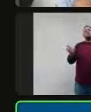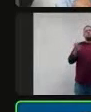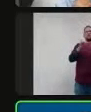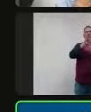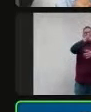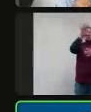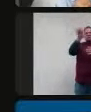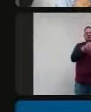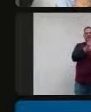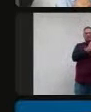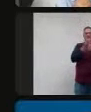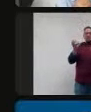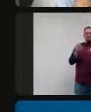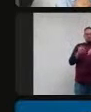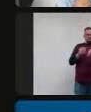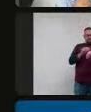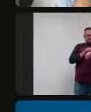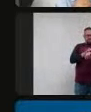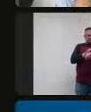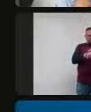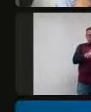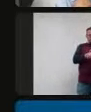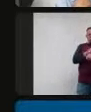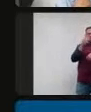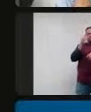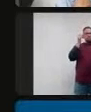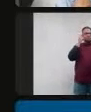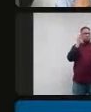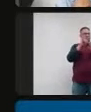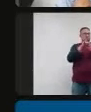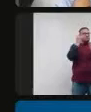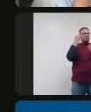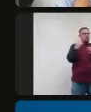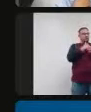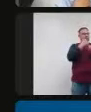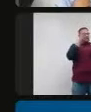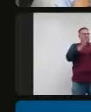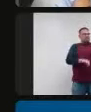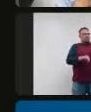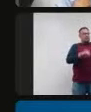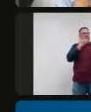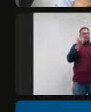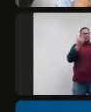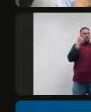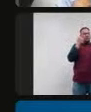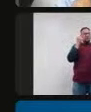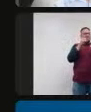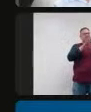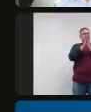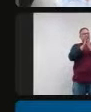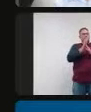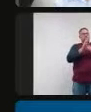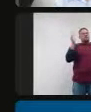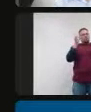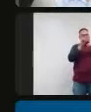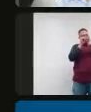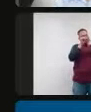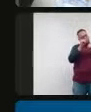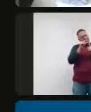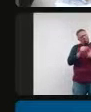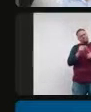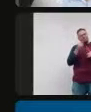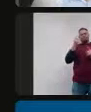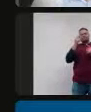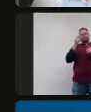inclusive? I think the simpler we keep it, the better. I think it gets a little too wordy, and then you're always changing it when